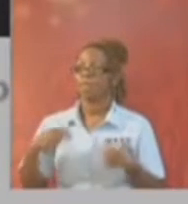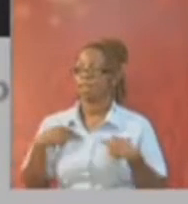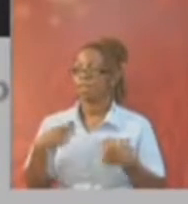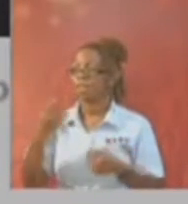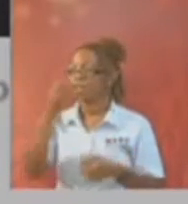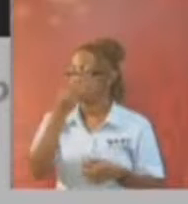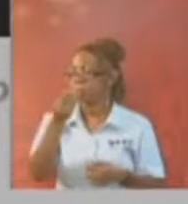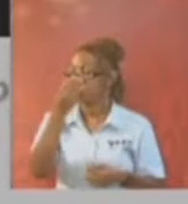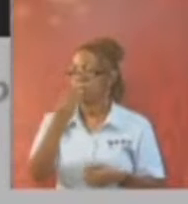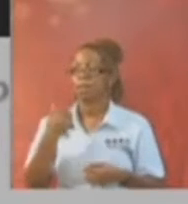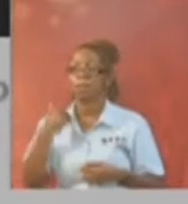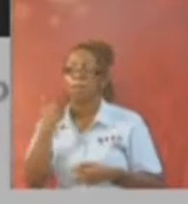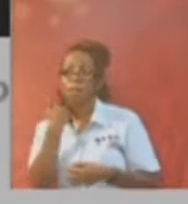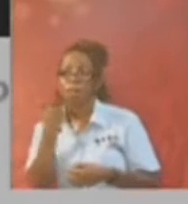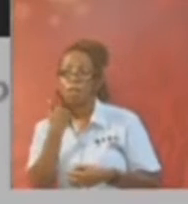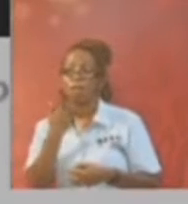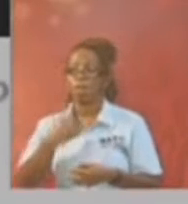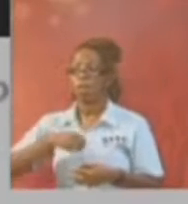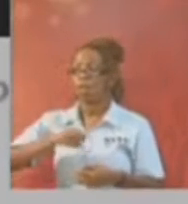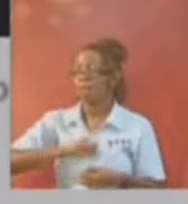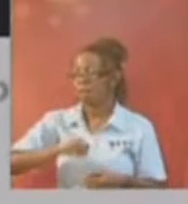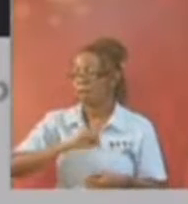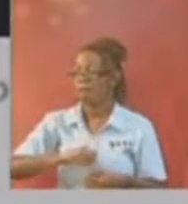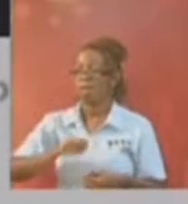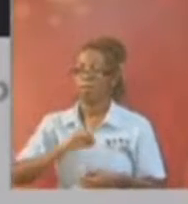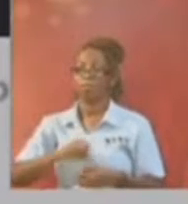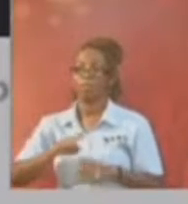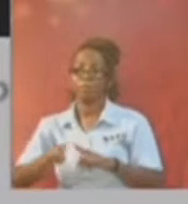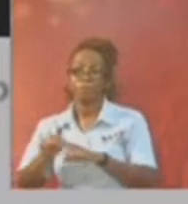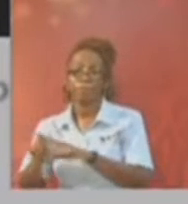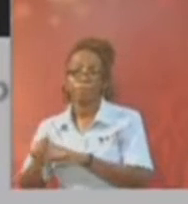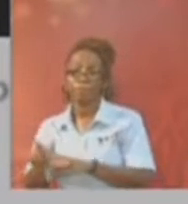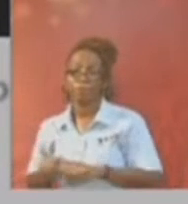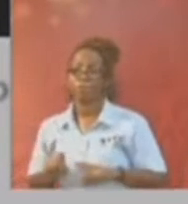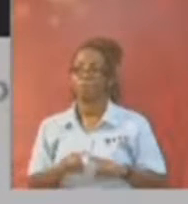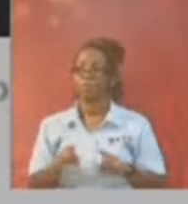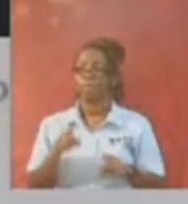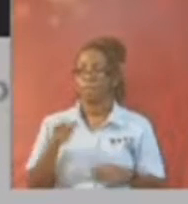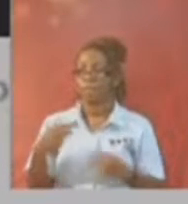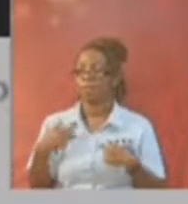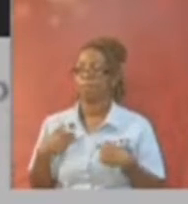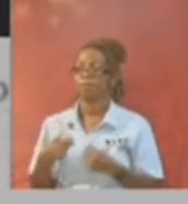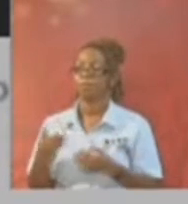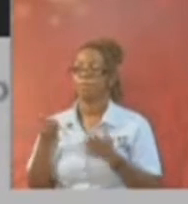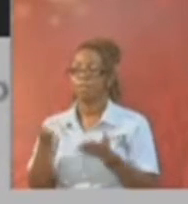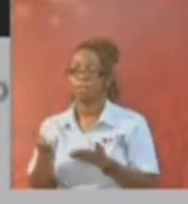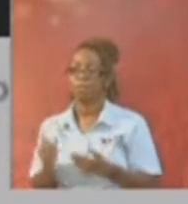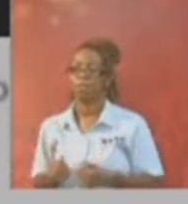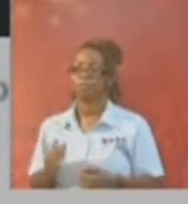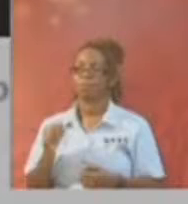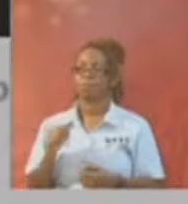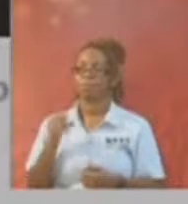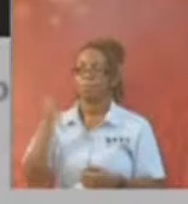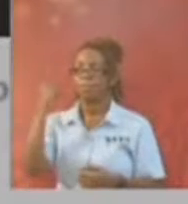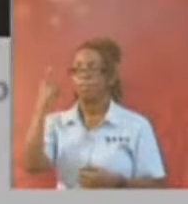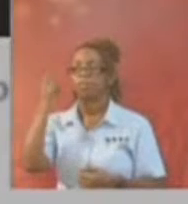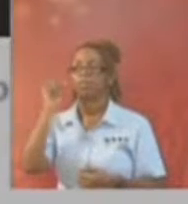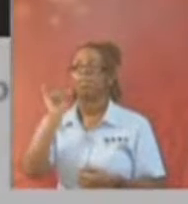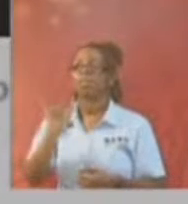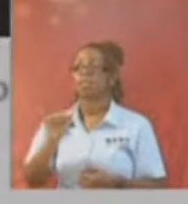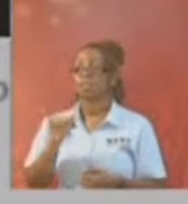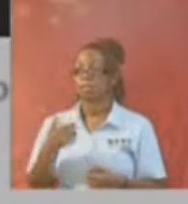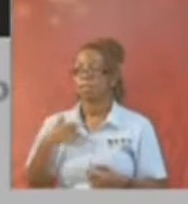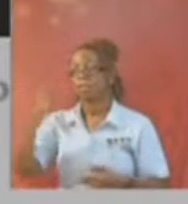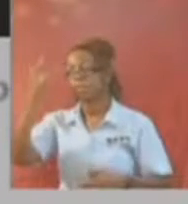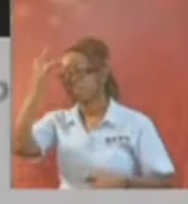infected, they became infected, and symptoms were the thing that alerted them to the fact they had an infection. We have a